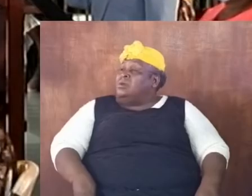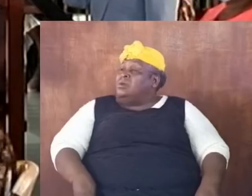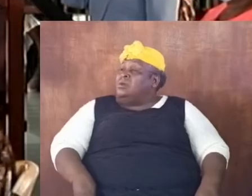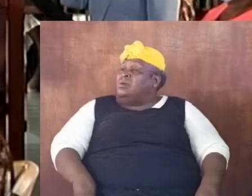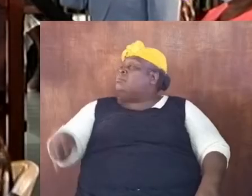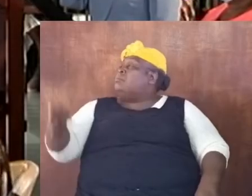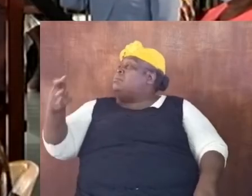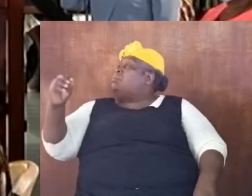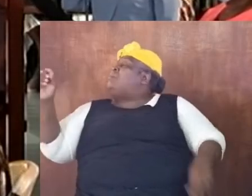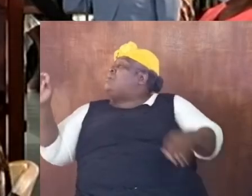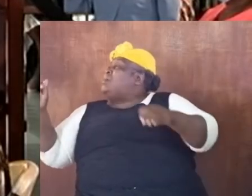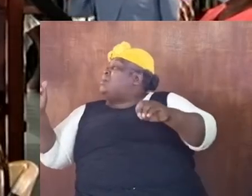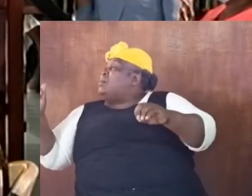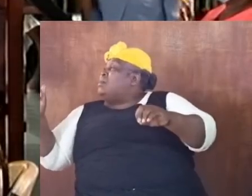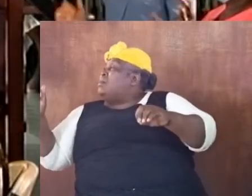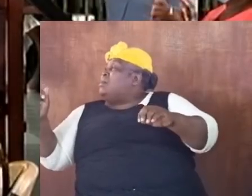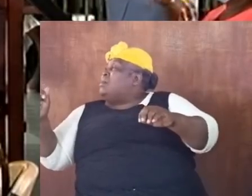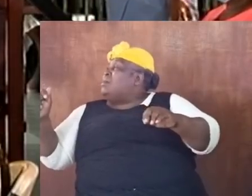thee.